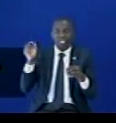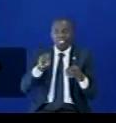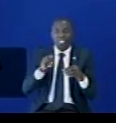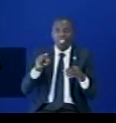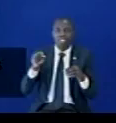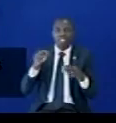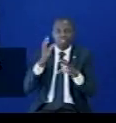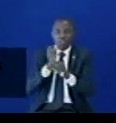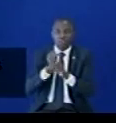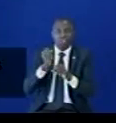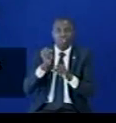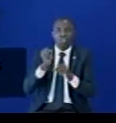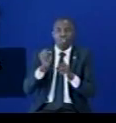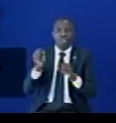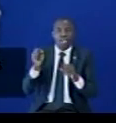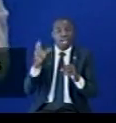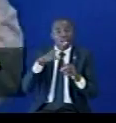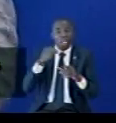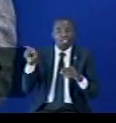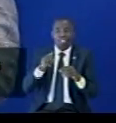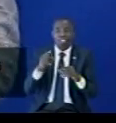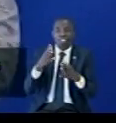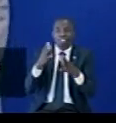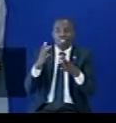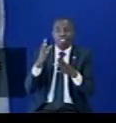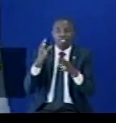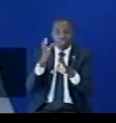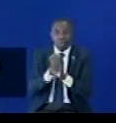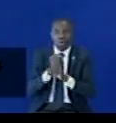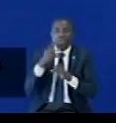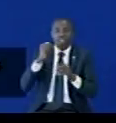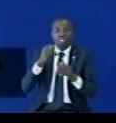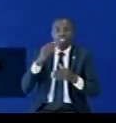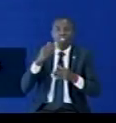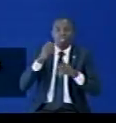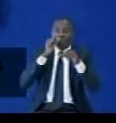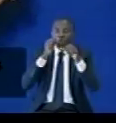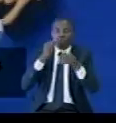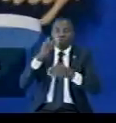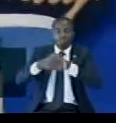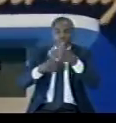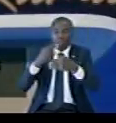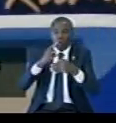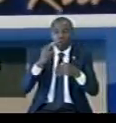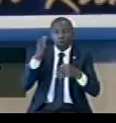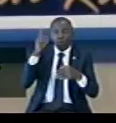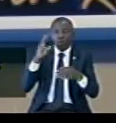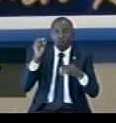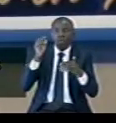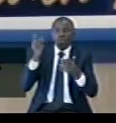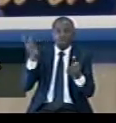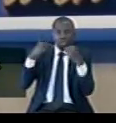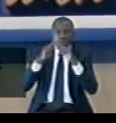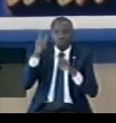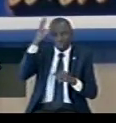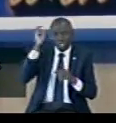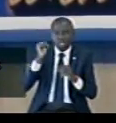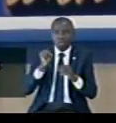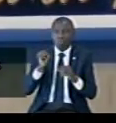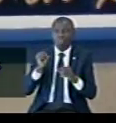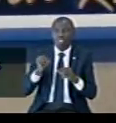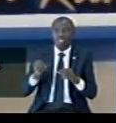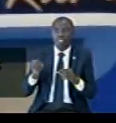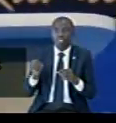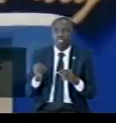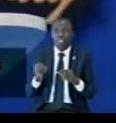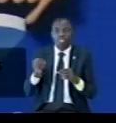in forgiveness, how the goodness of God in eternal life came unto them. Acts chapter 19,